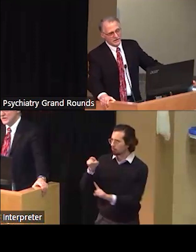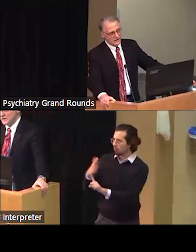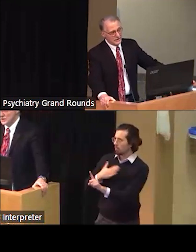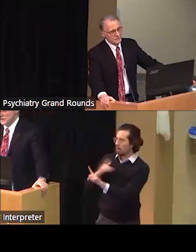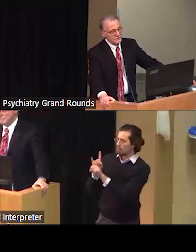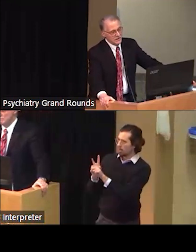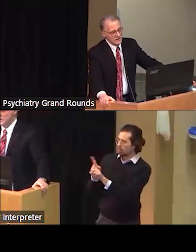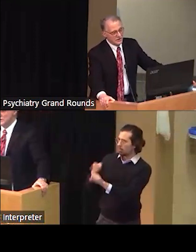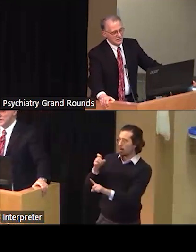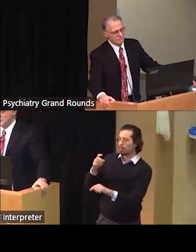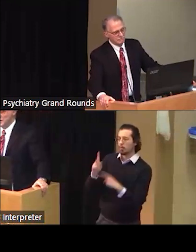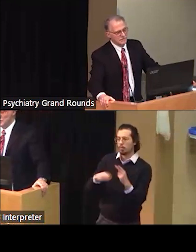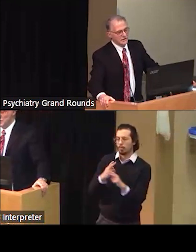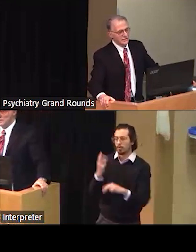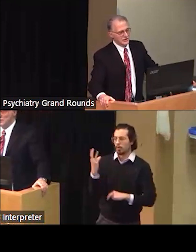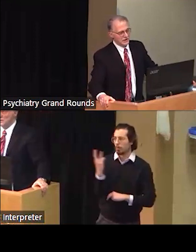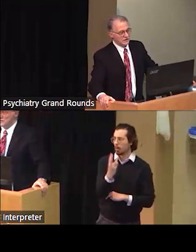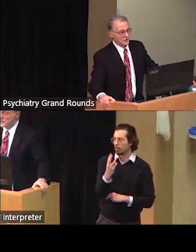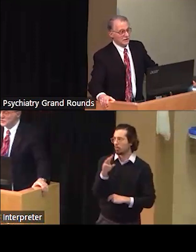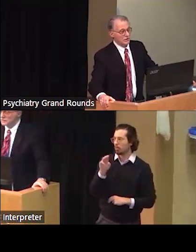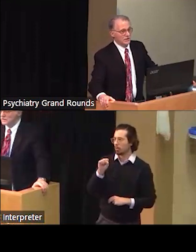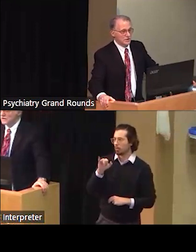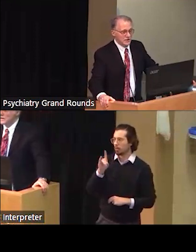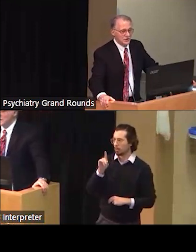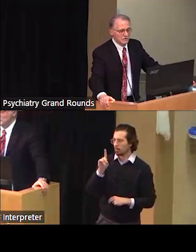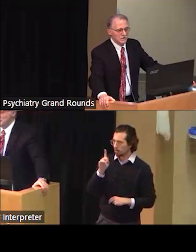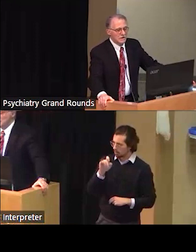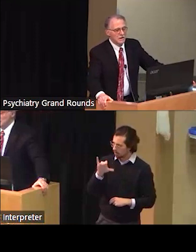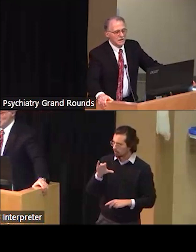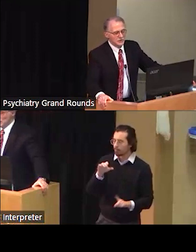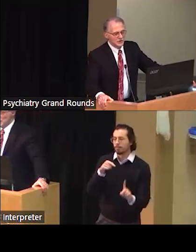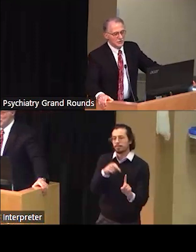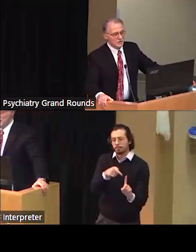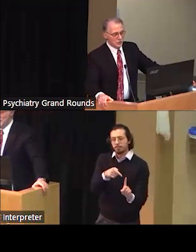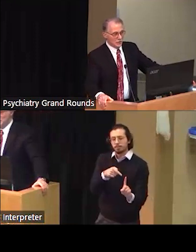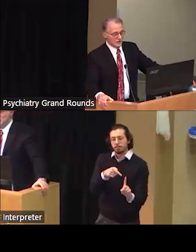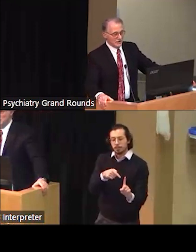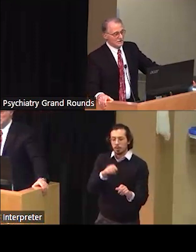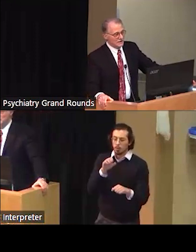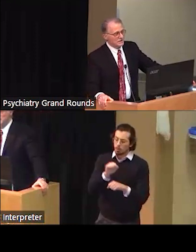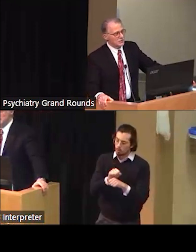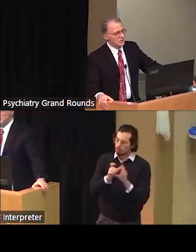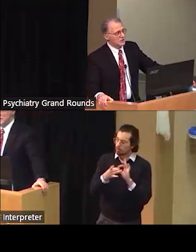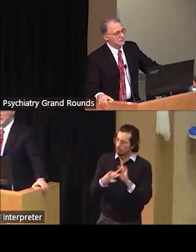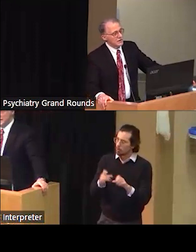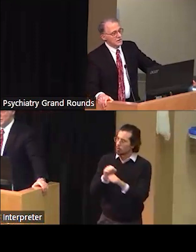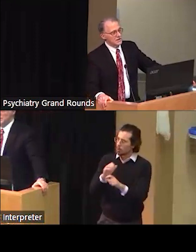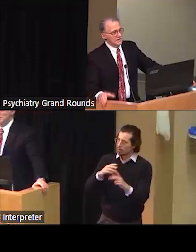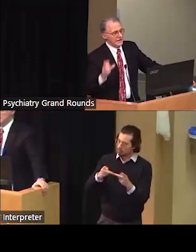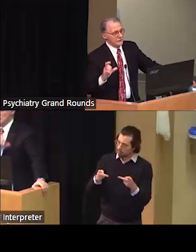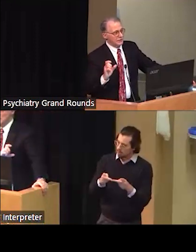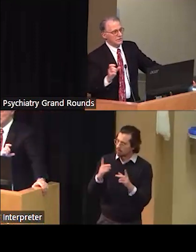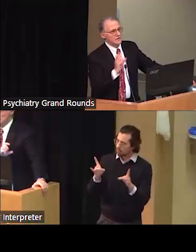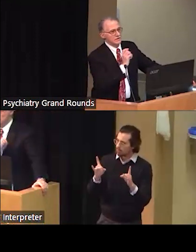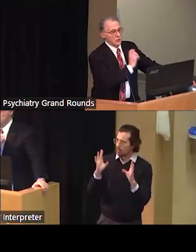Western Sydney, and he was an international expert on organizational contributions to workplace violence, which is